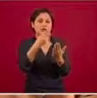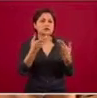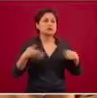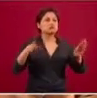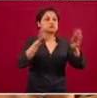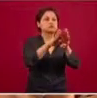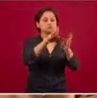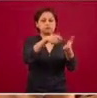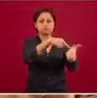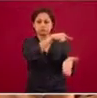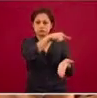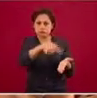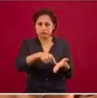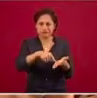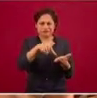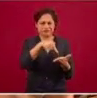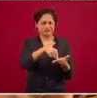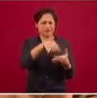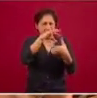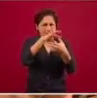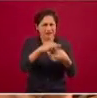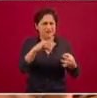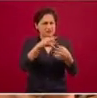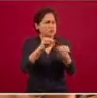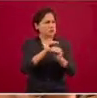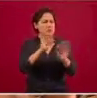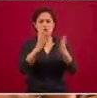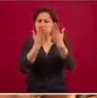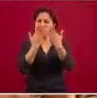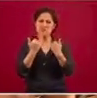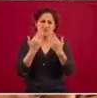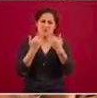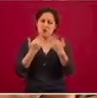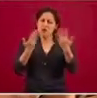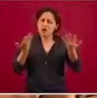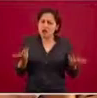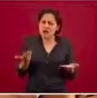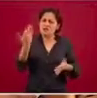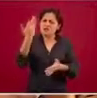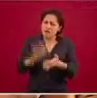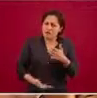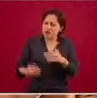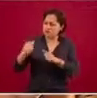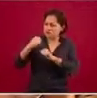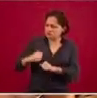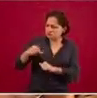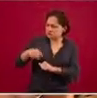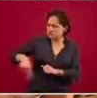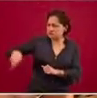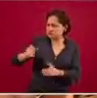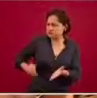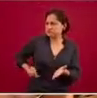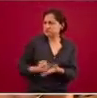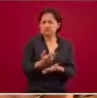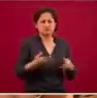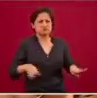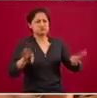have you considered having more clearer, more specific information regarding why